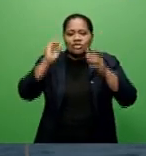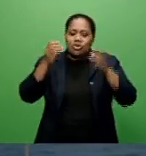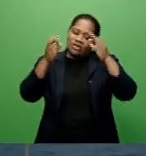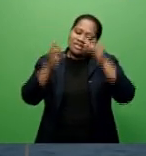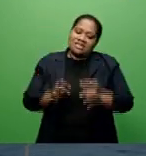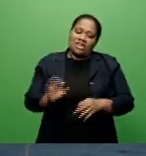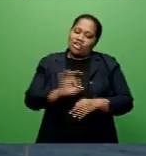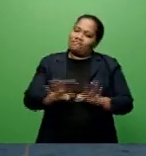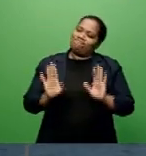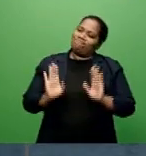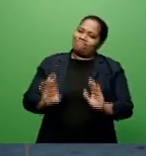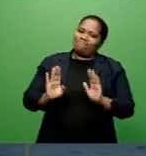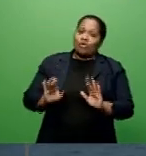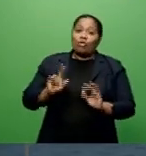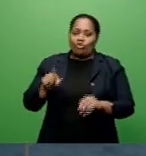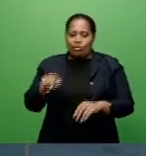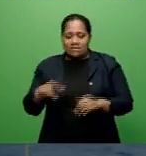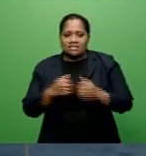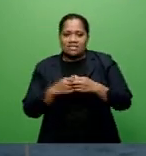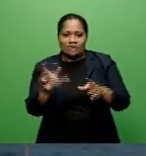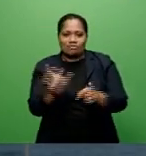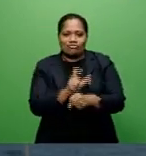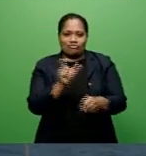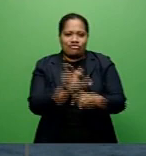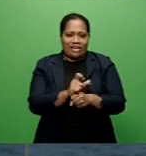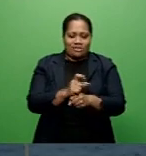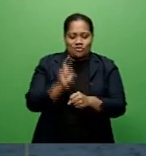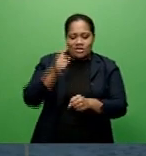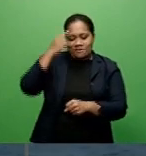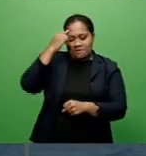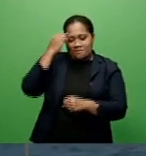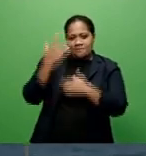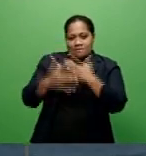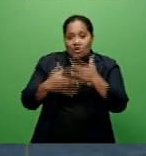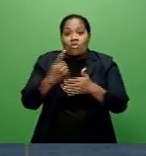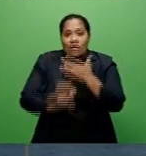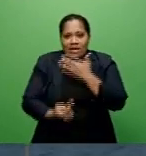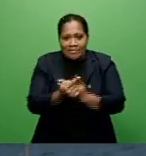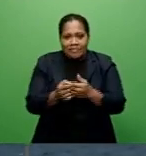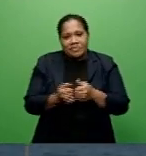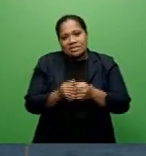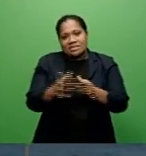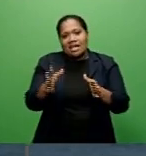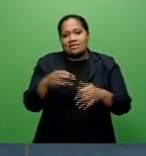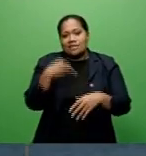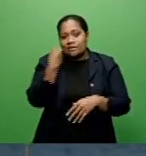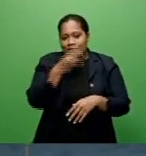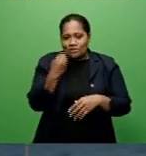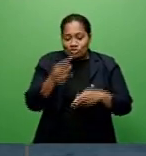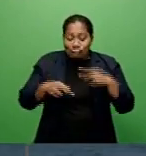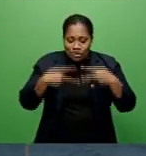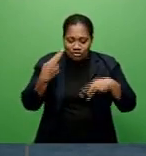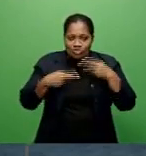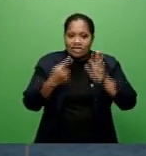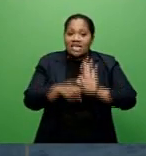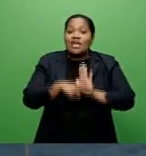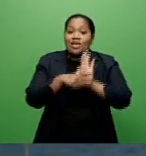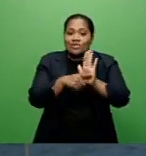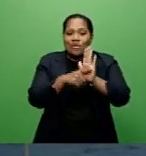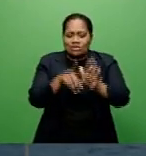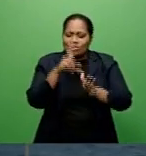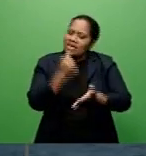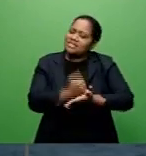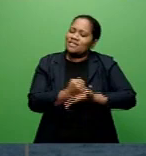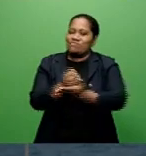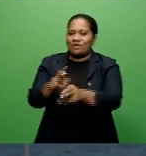destiny. Mohammed Zabir opened his fast food restaurant in Seweni Lotoka to continue supporting his family.